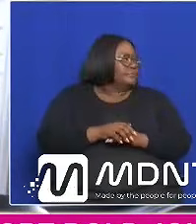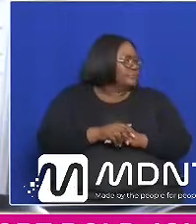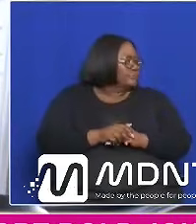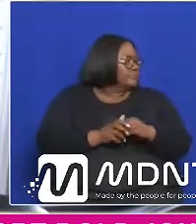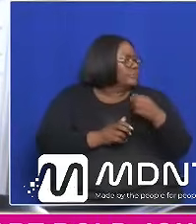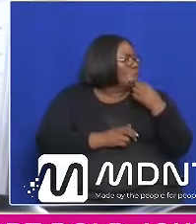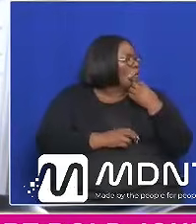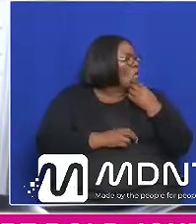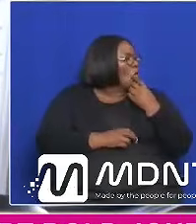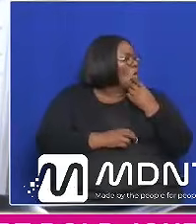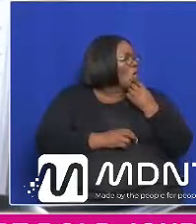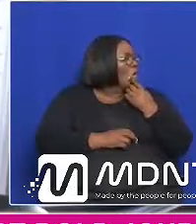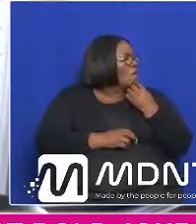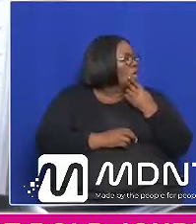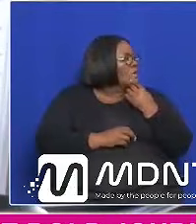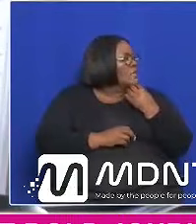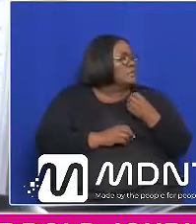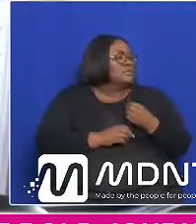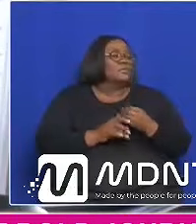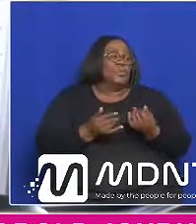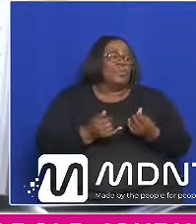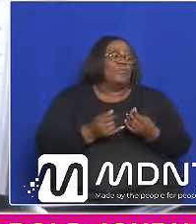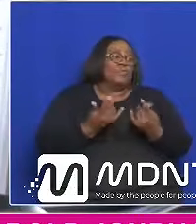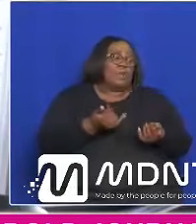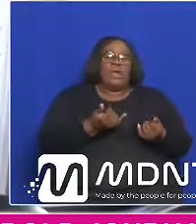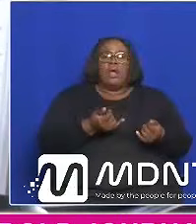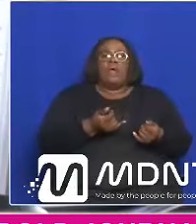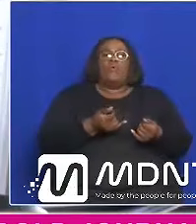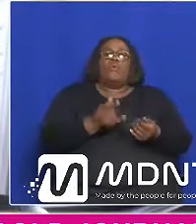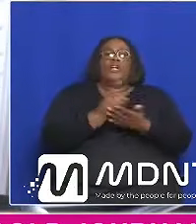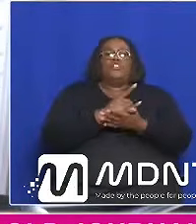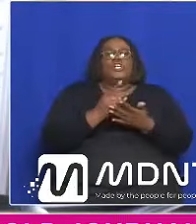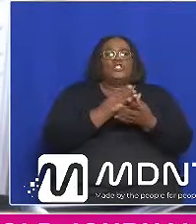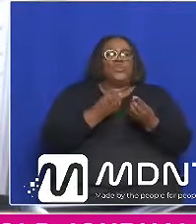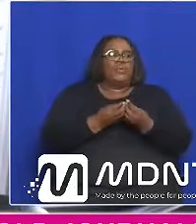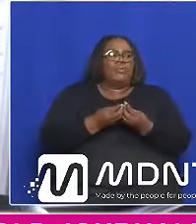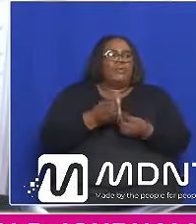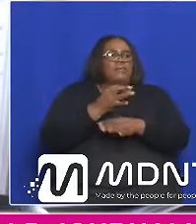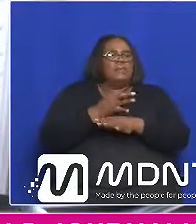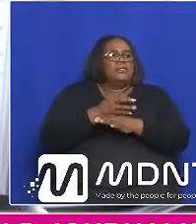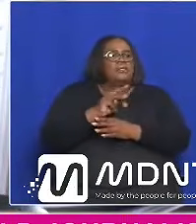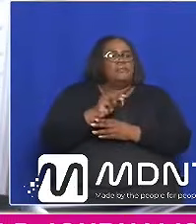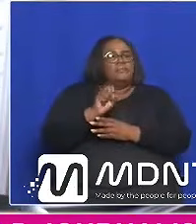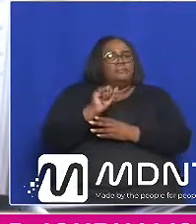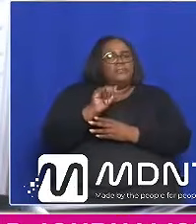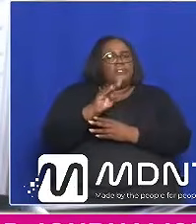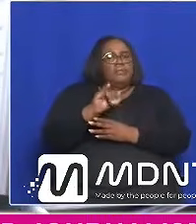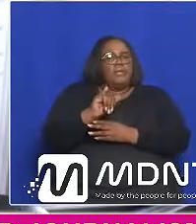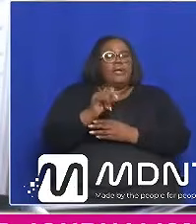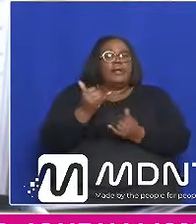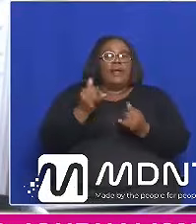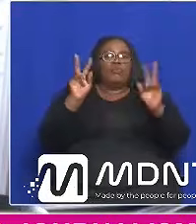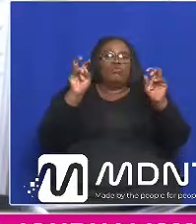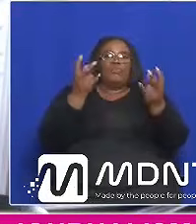chats with Mr. Msibi there for the moment and invite us to move on to another topic.